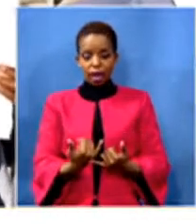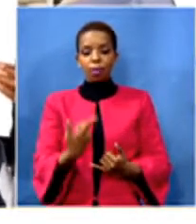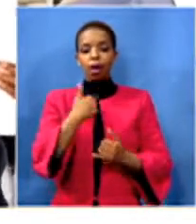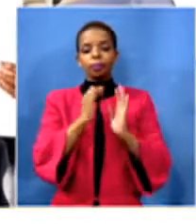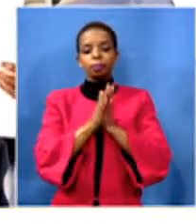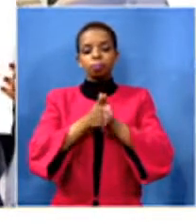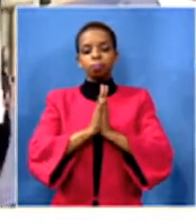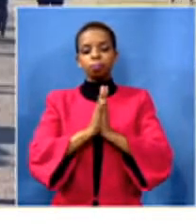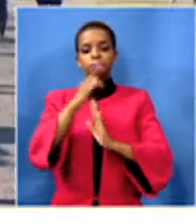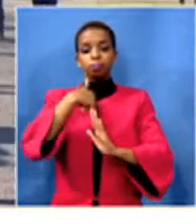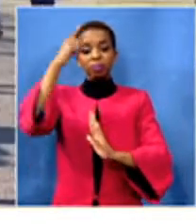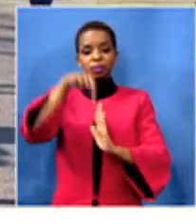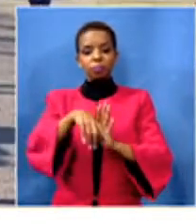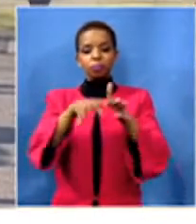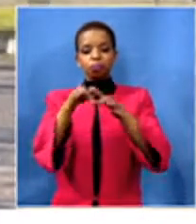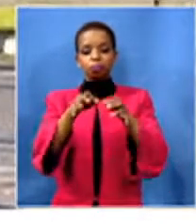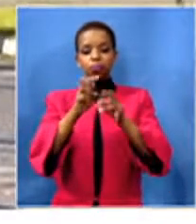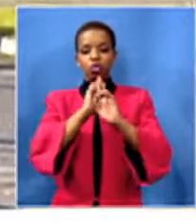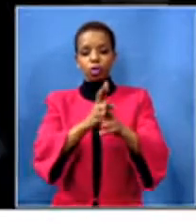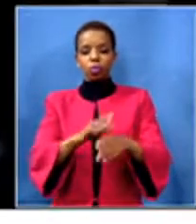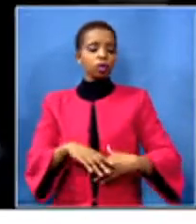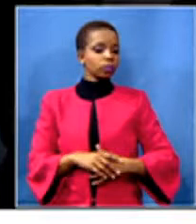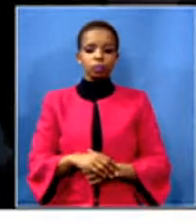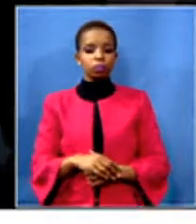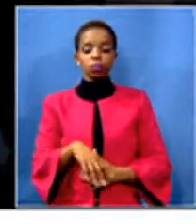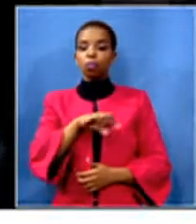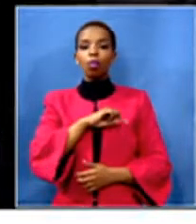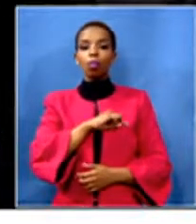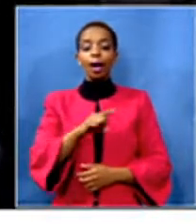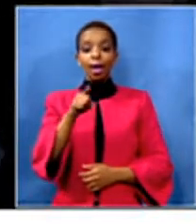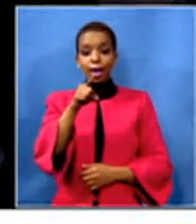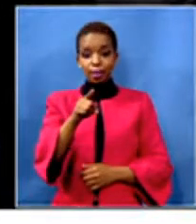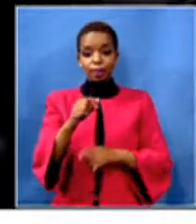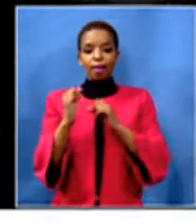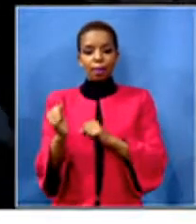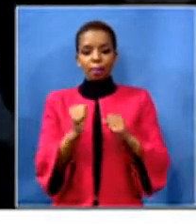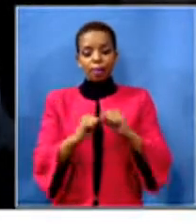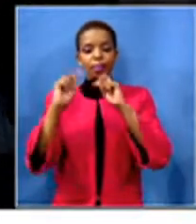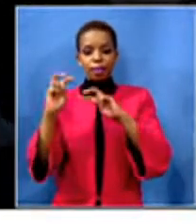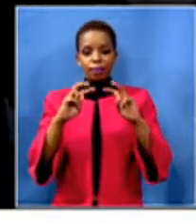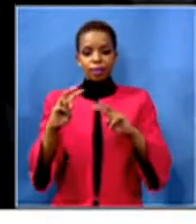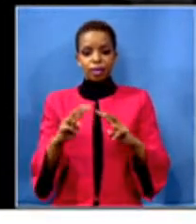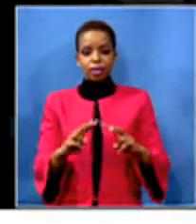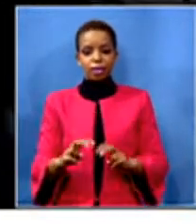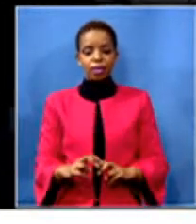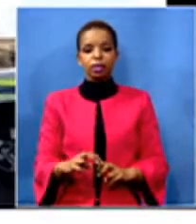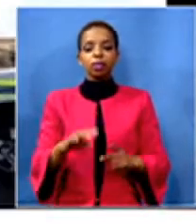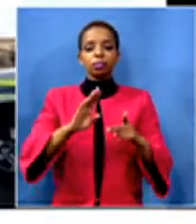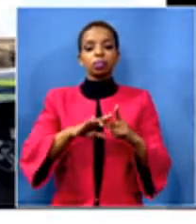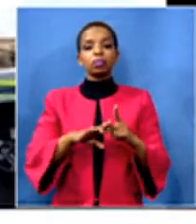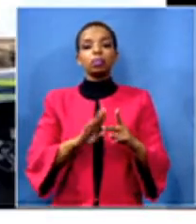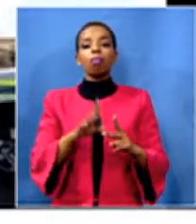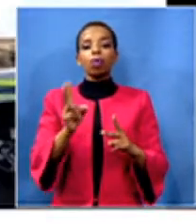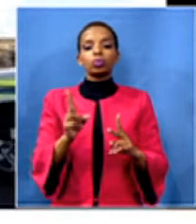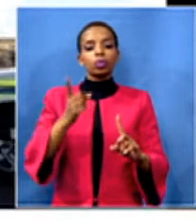to discuss it more because it's still sub judice case under investigation. As you know, that the certain suspect might also be apprehended. I don't